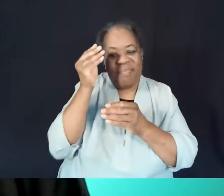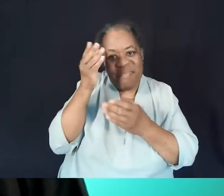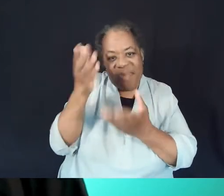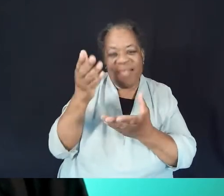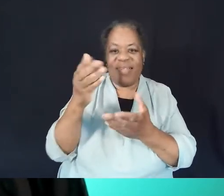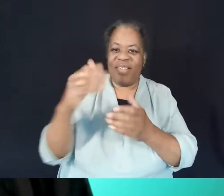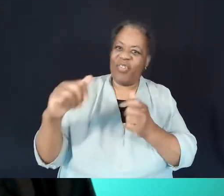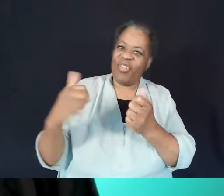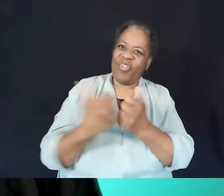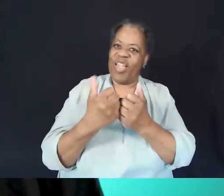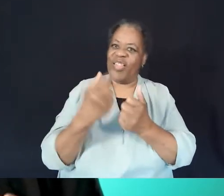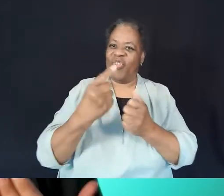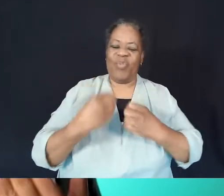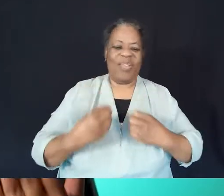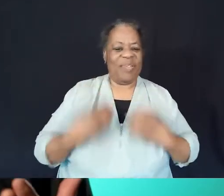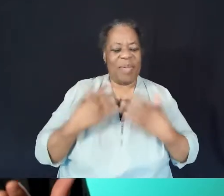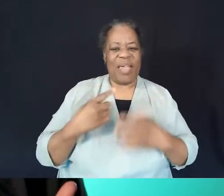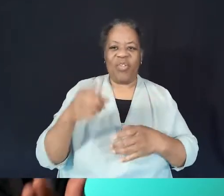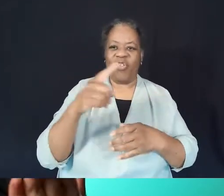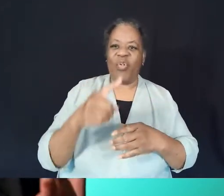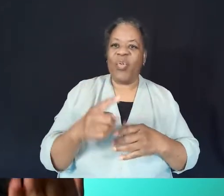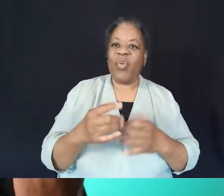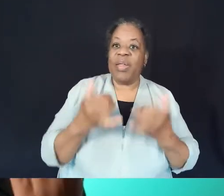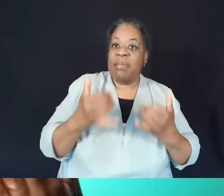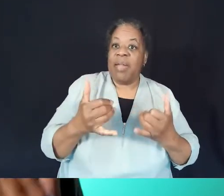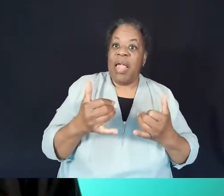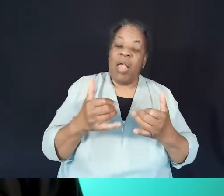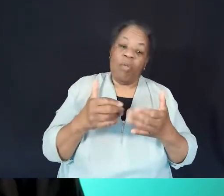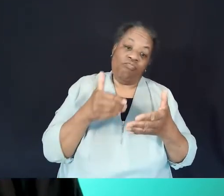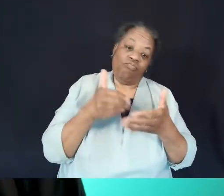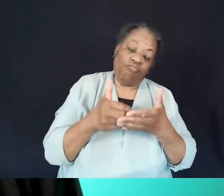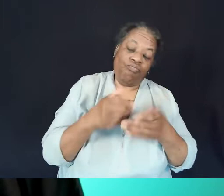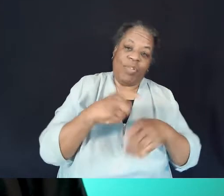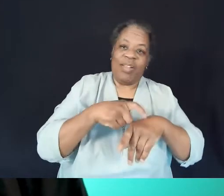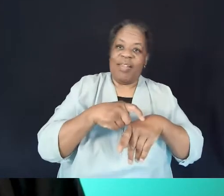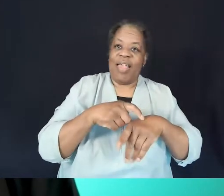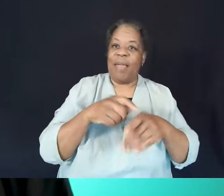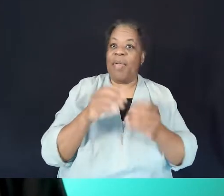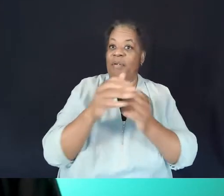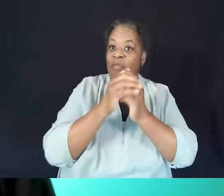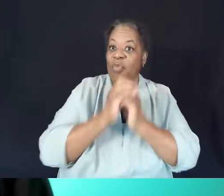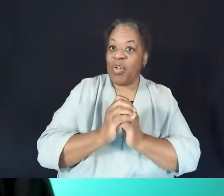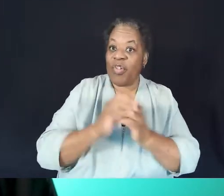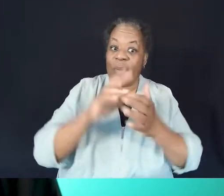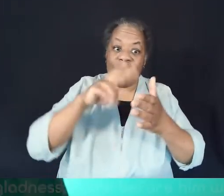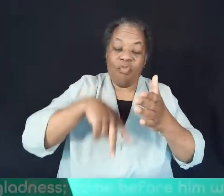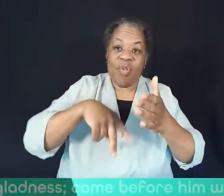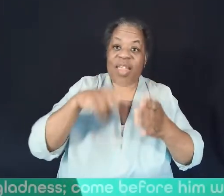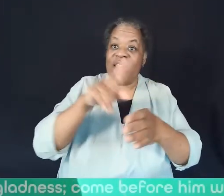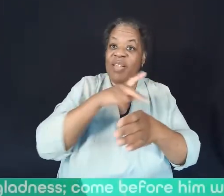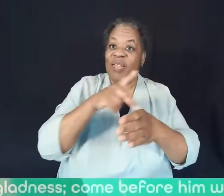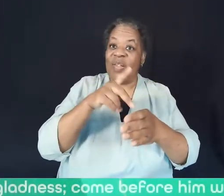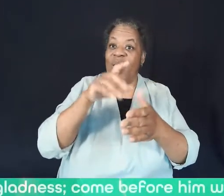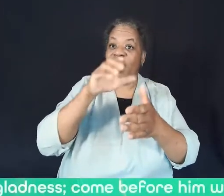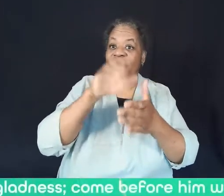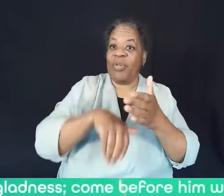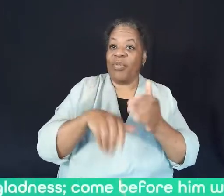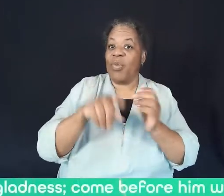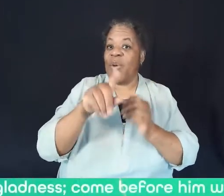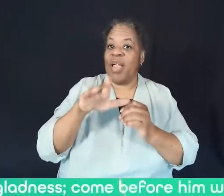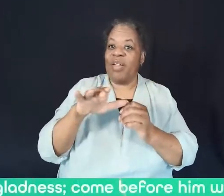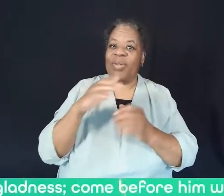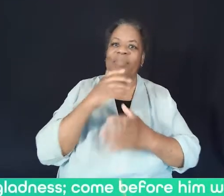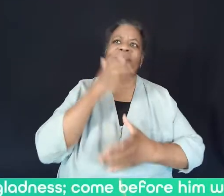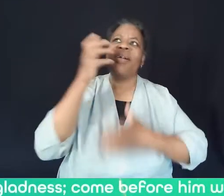into our time of worship together, I invite you to read and proclaim these words from Psalm 100 with me. Shout for joy to